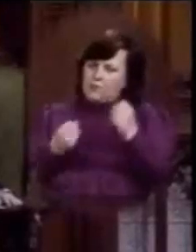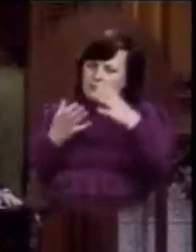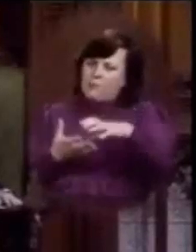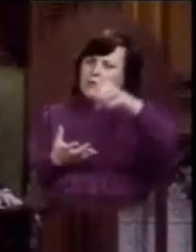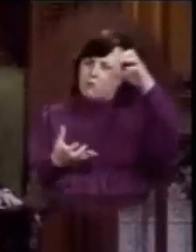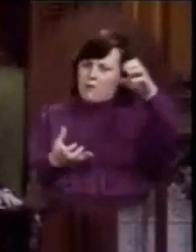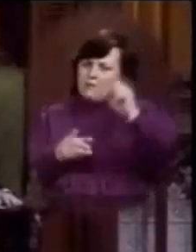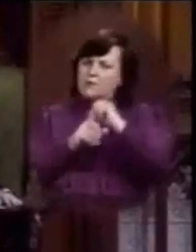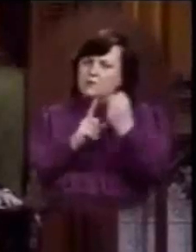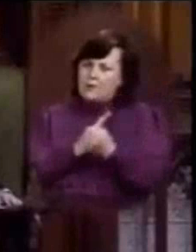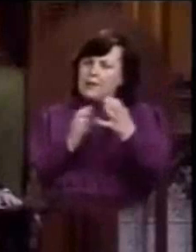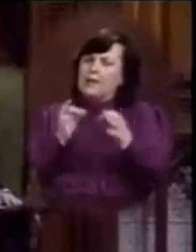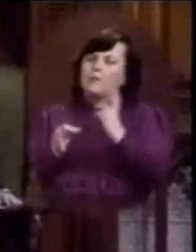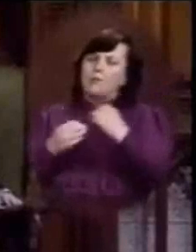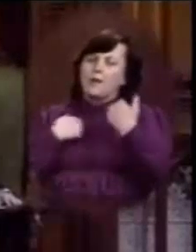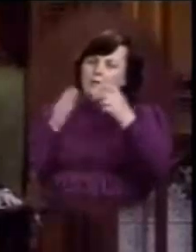do it.